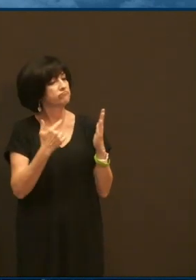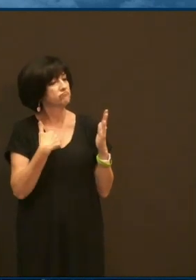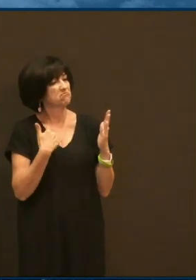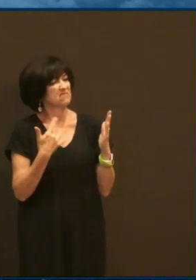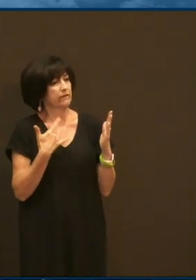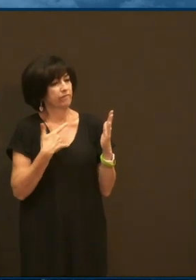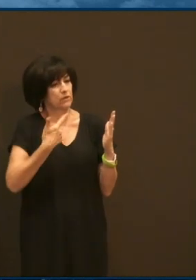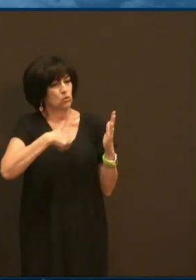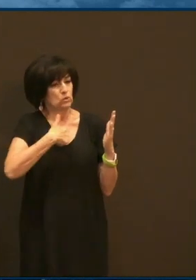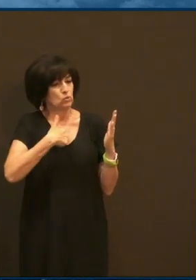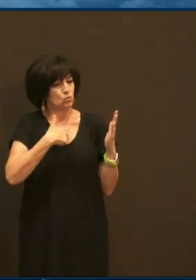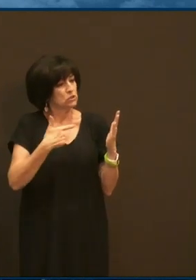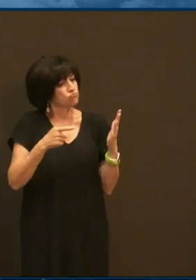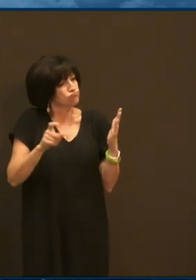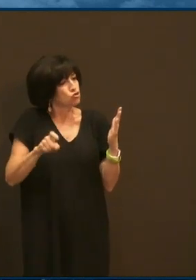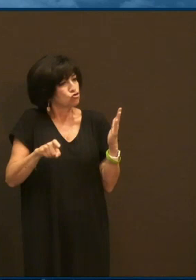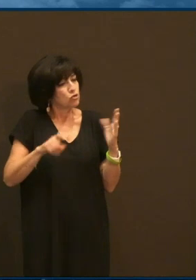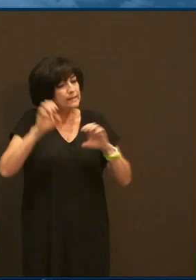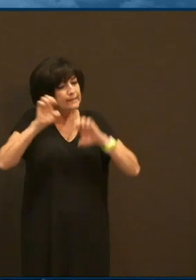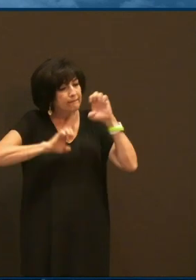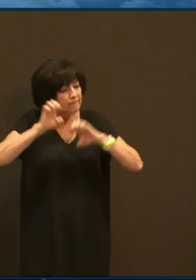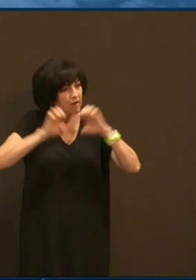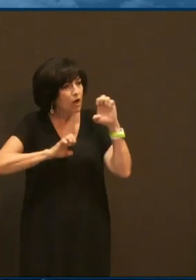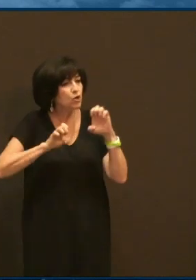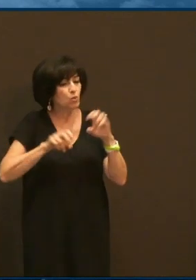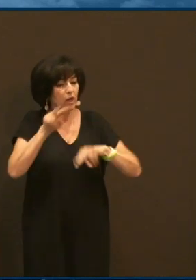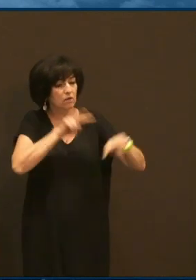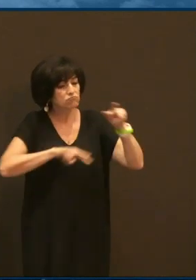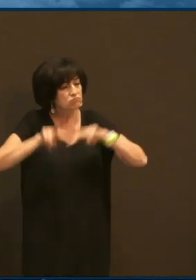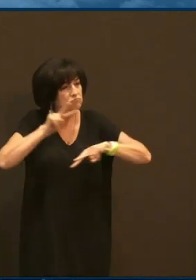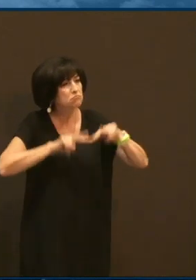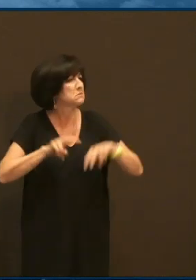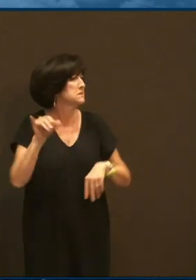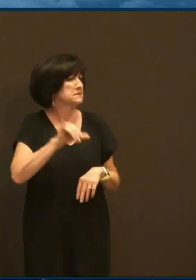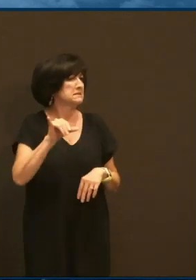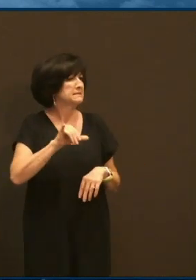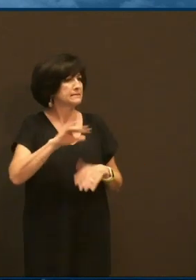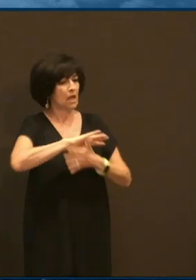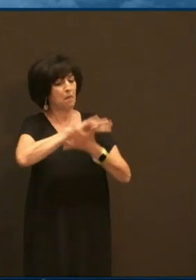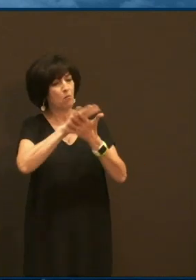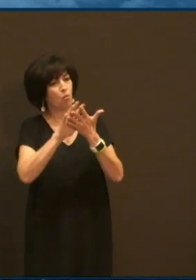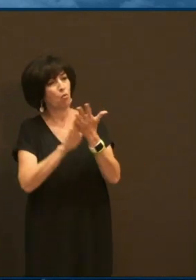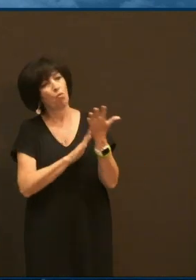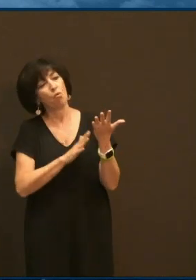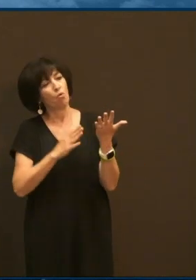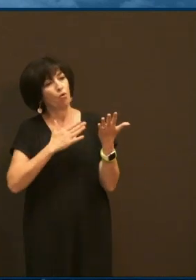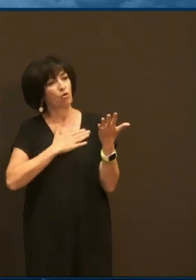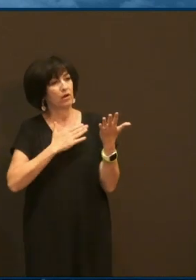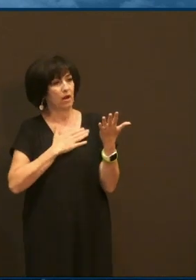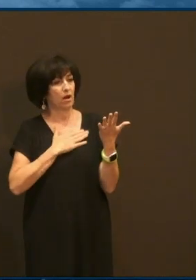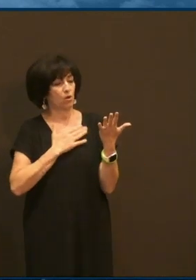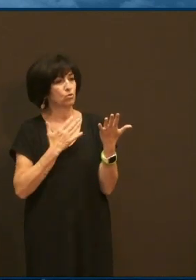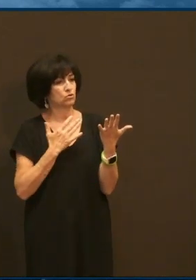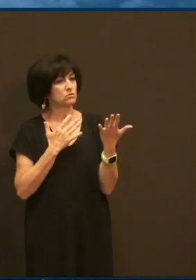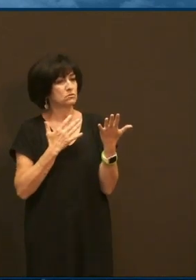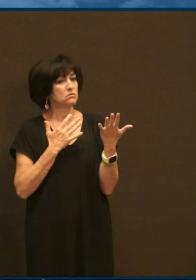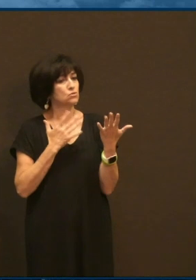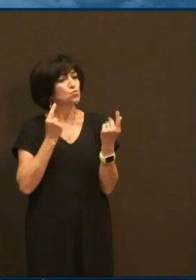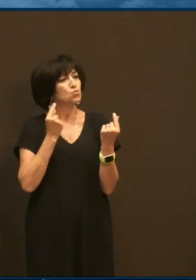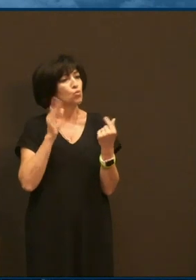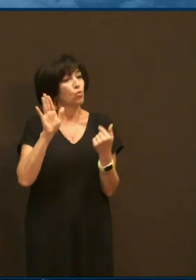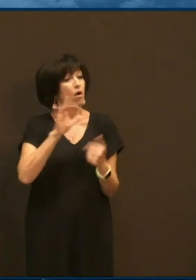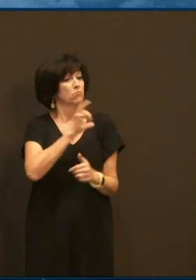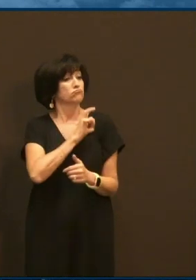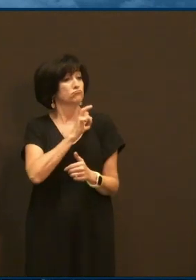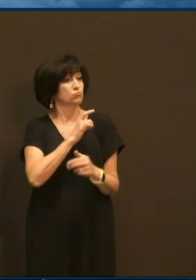should be, along with all other use of force techniques as part of the review of